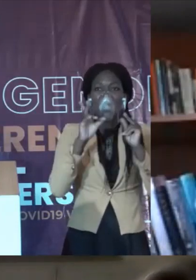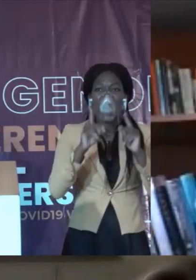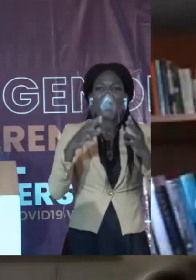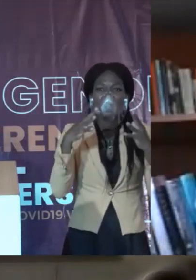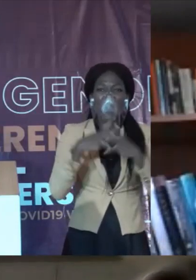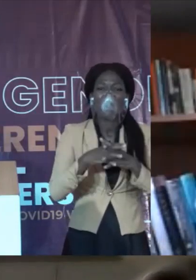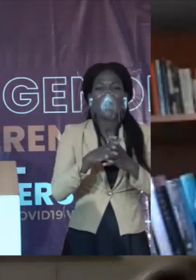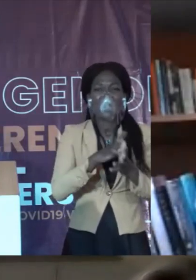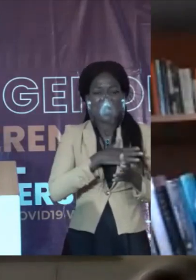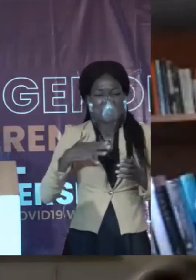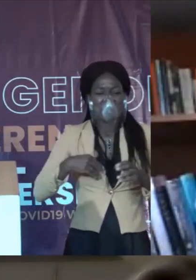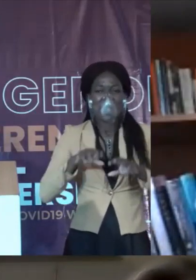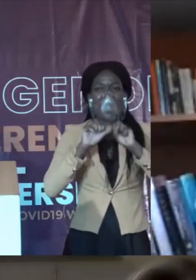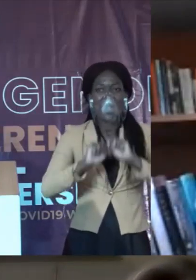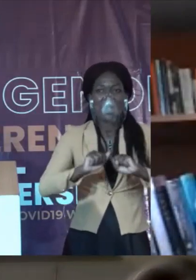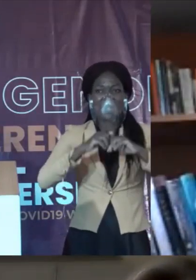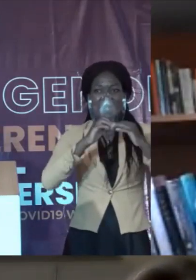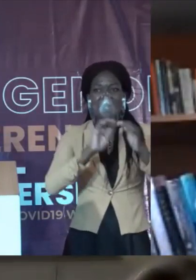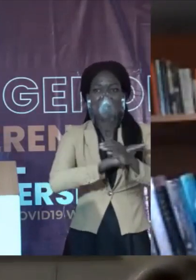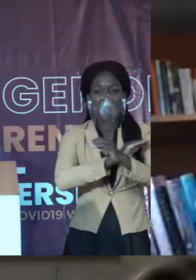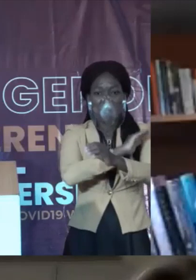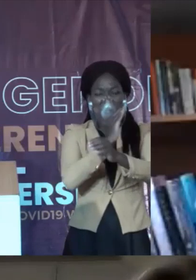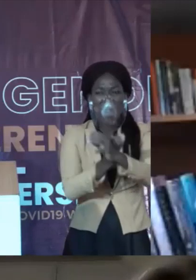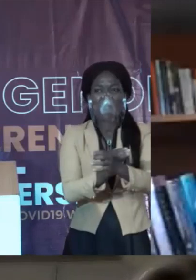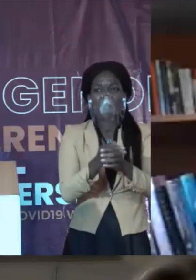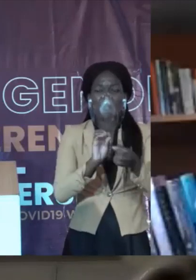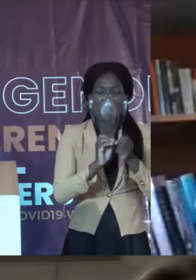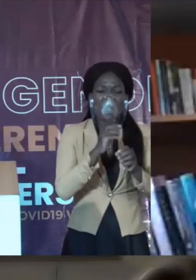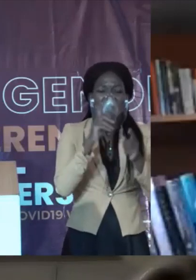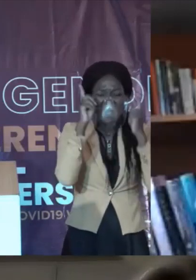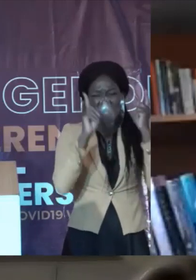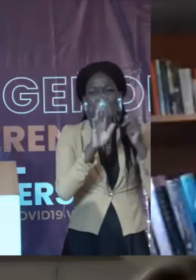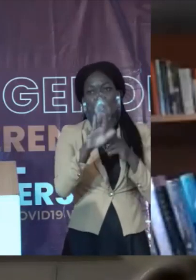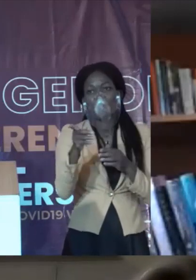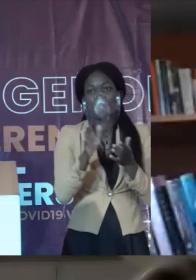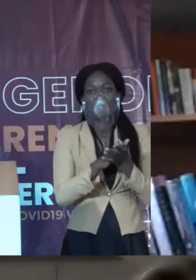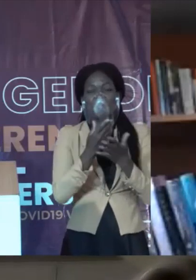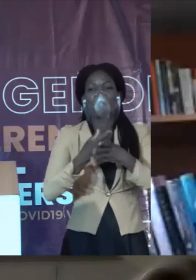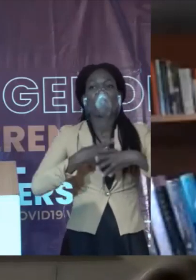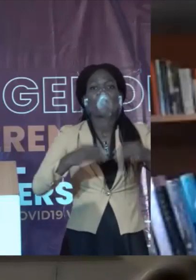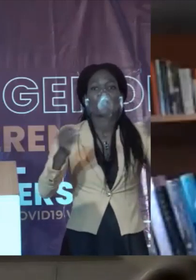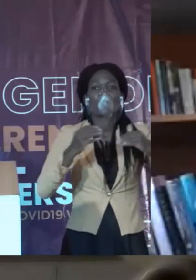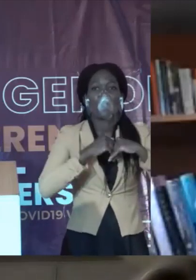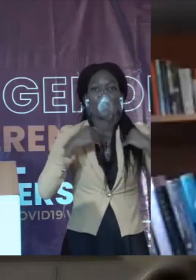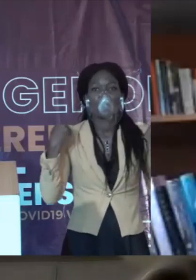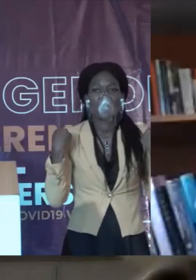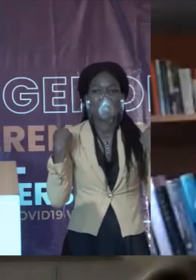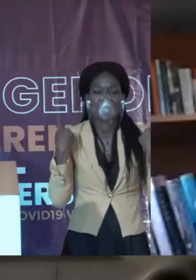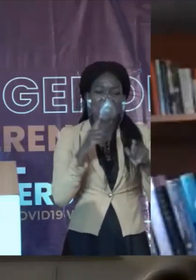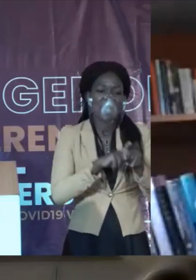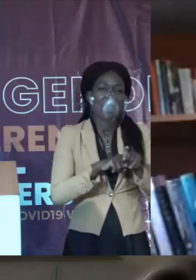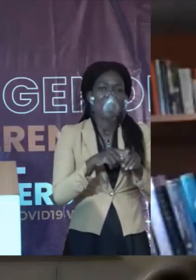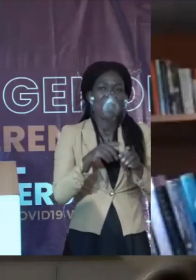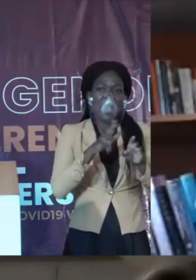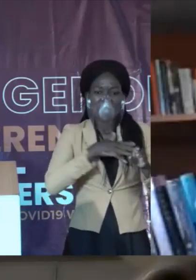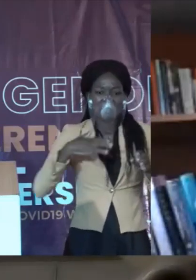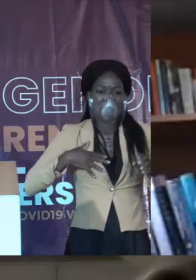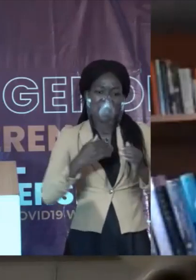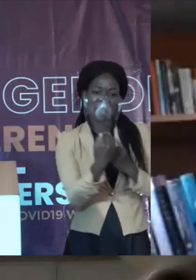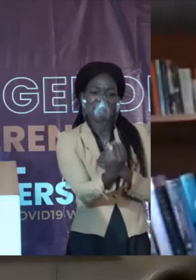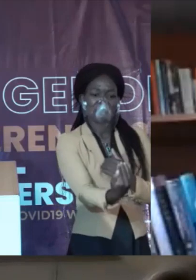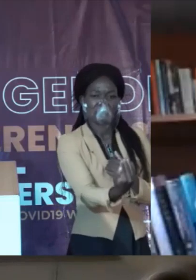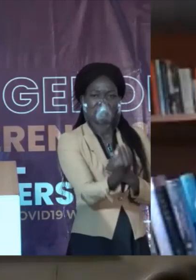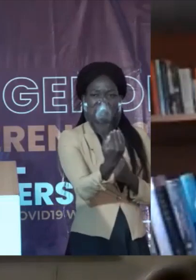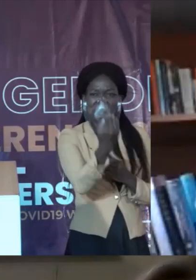empowered women, because we would already have lost the opportunity when they were girls. So a